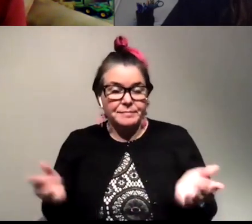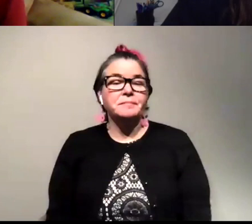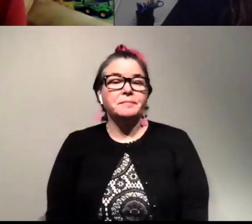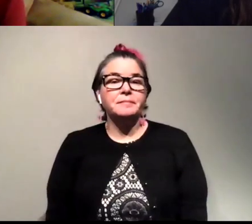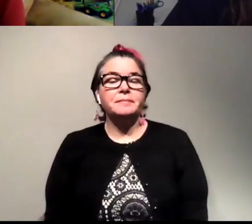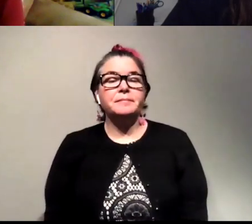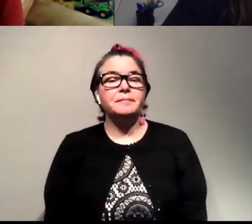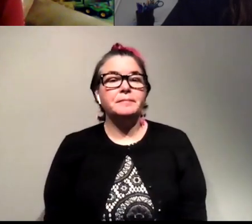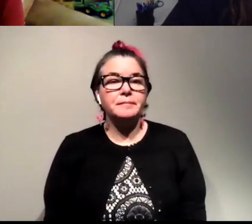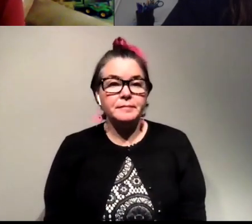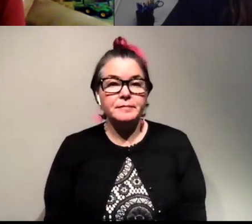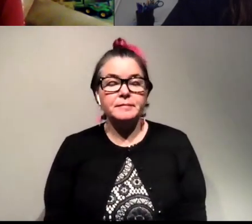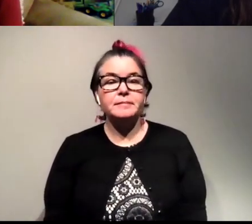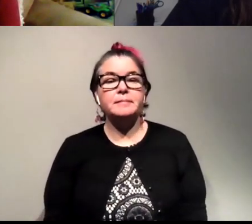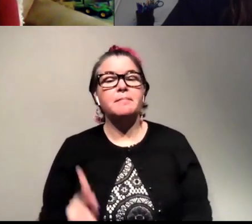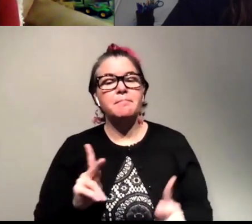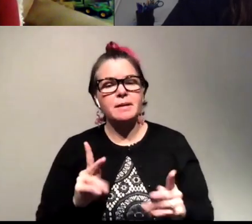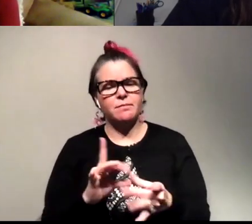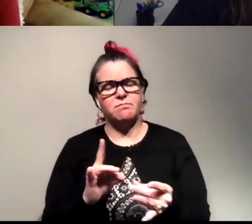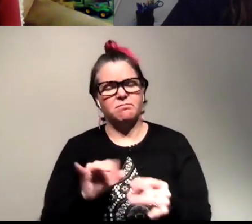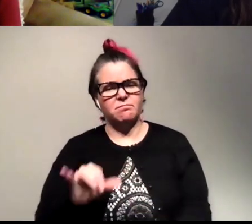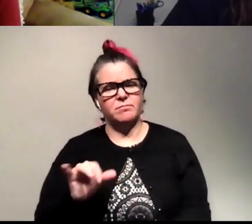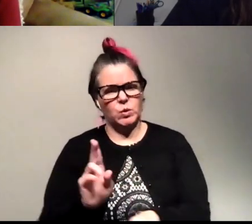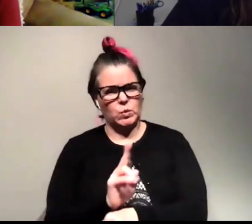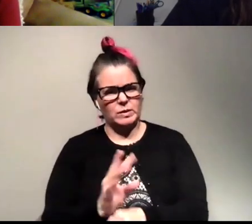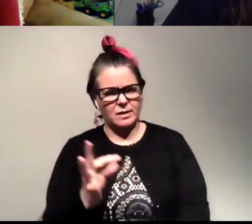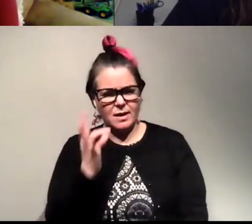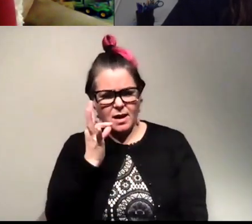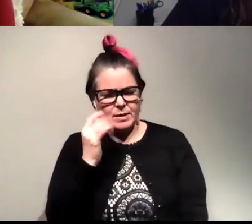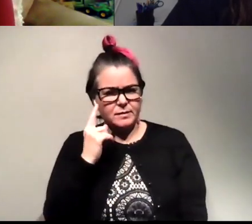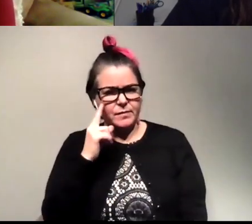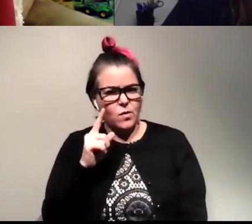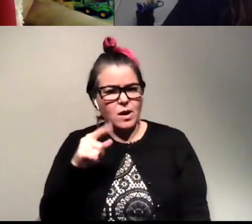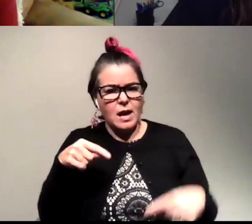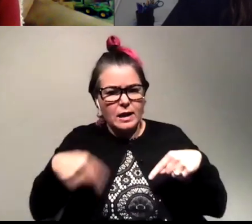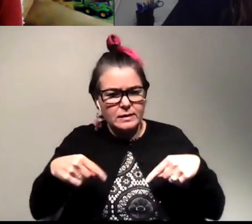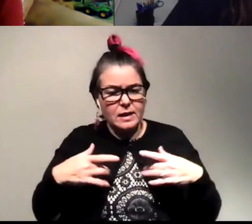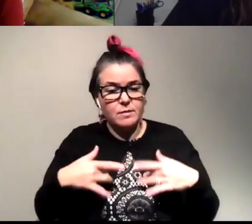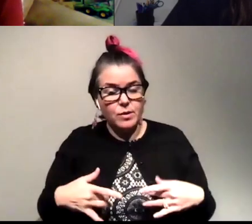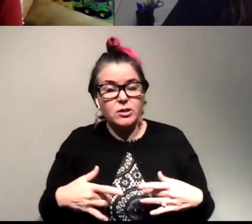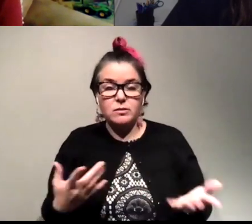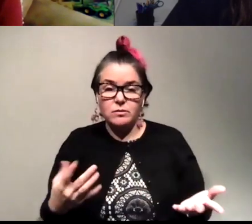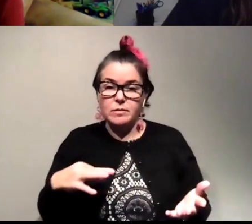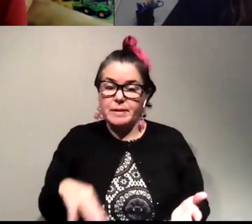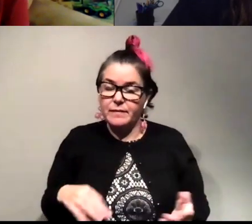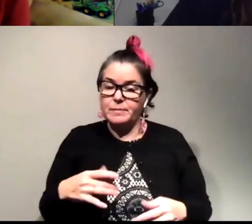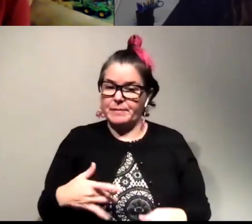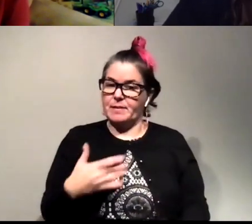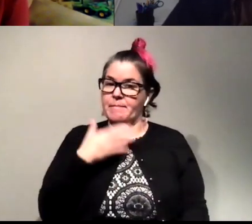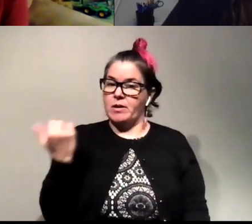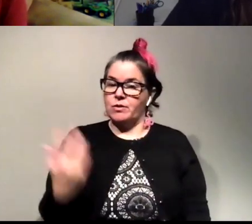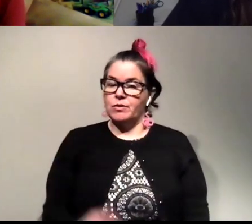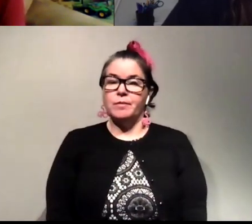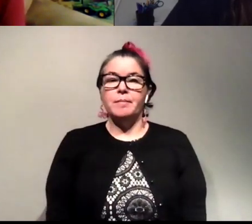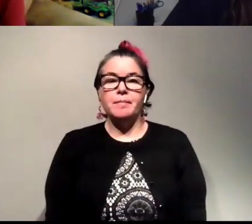that people report is using cannabis for anxiety and depression to make them feel better.